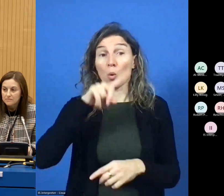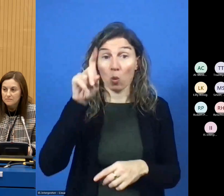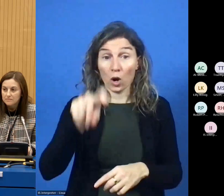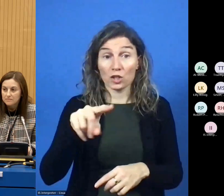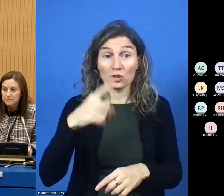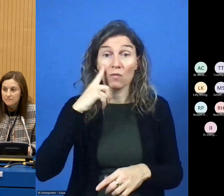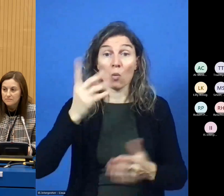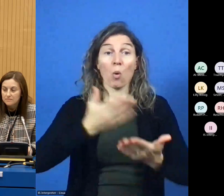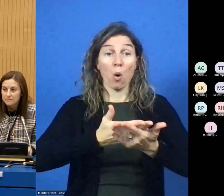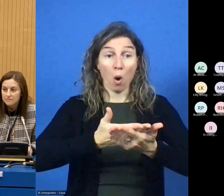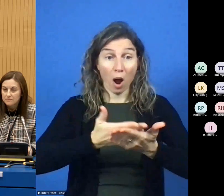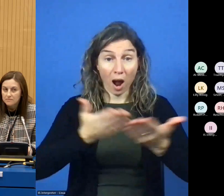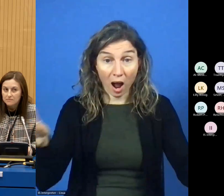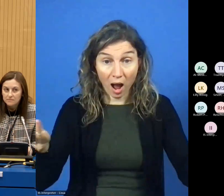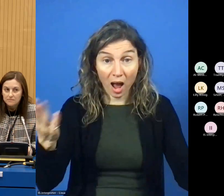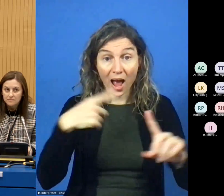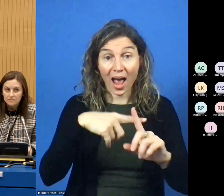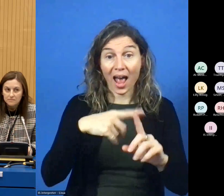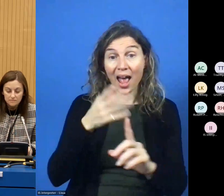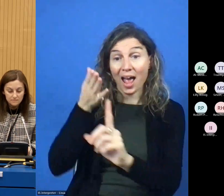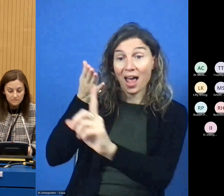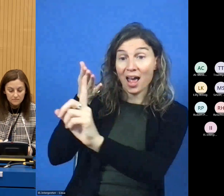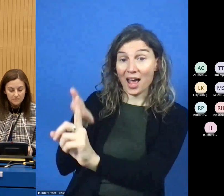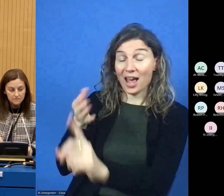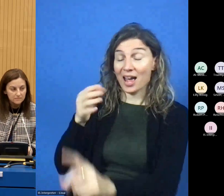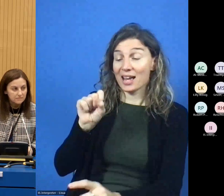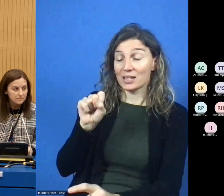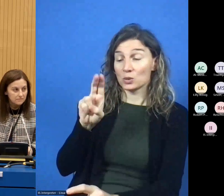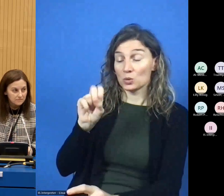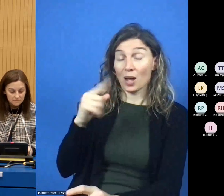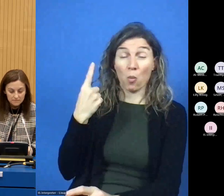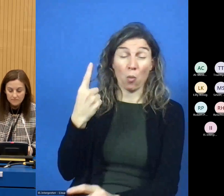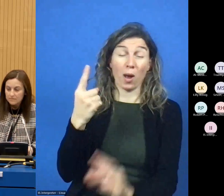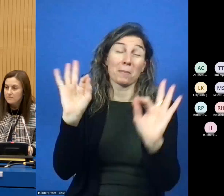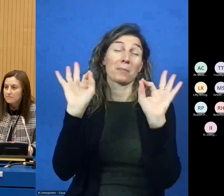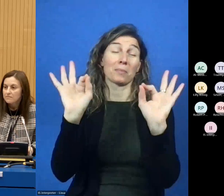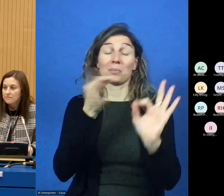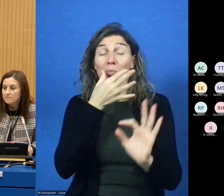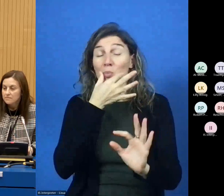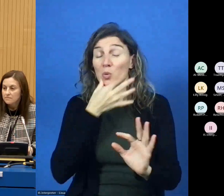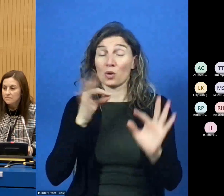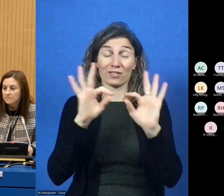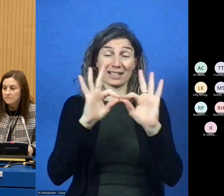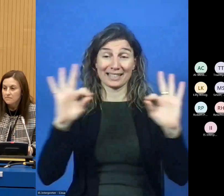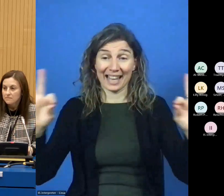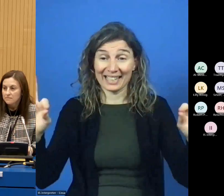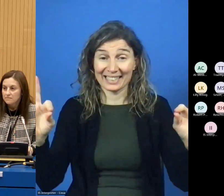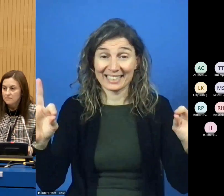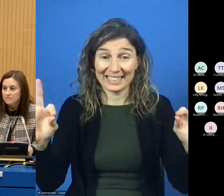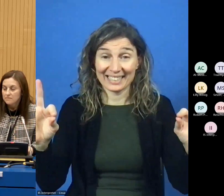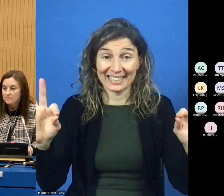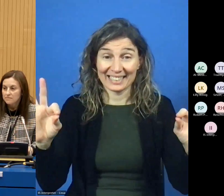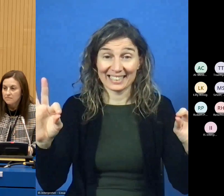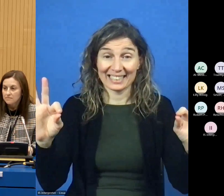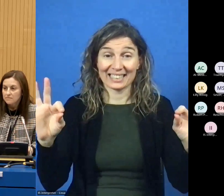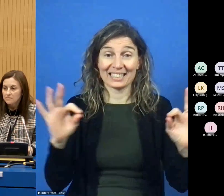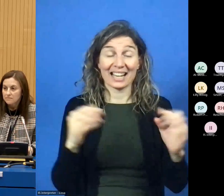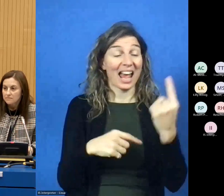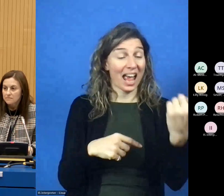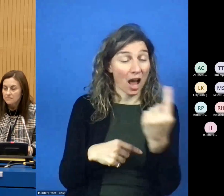Susanna, I want to say something. You have a sentence, a great one to finish. every child is